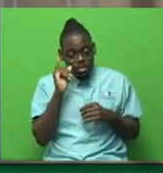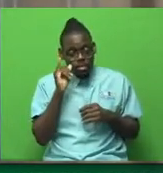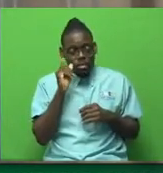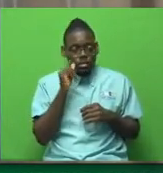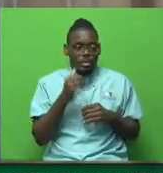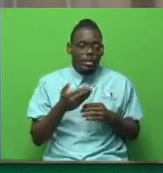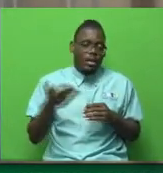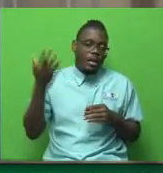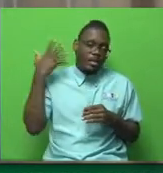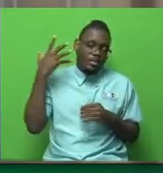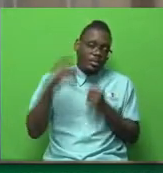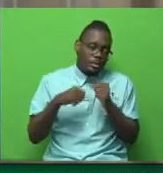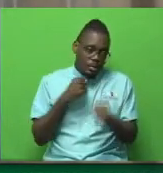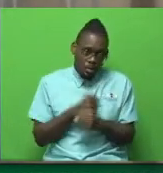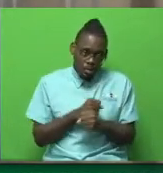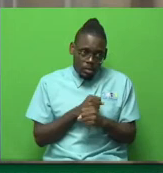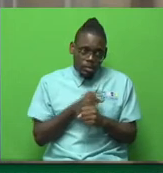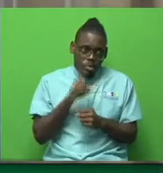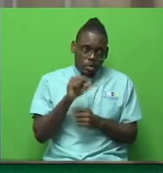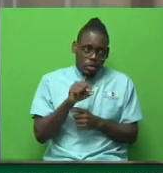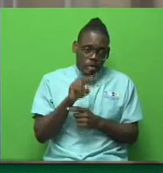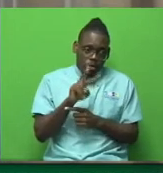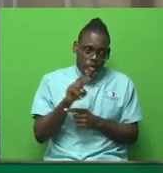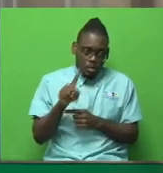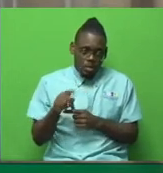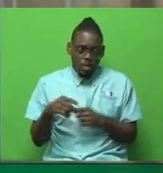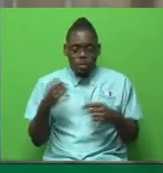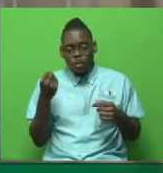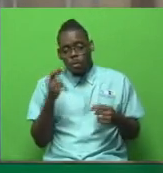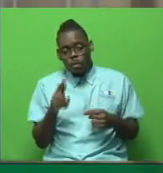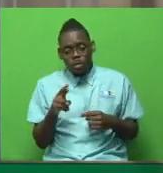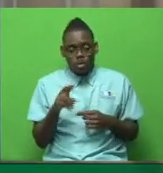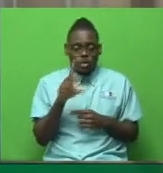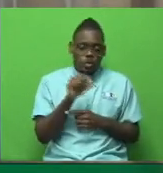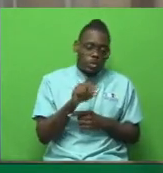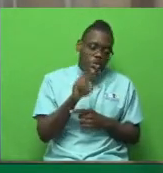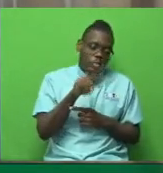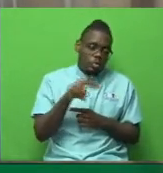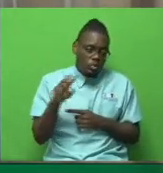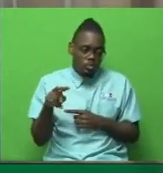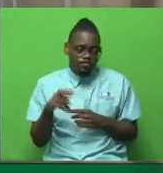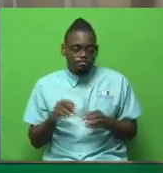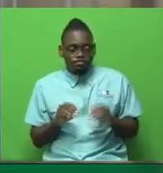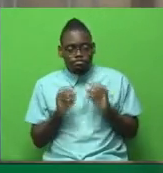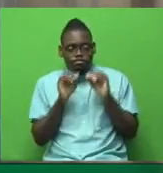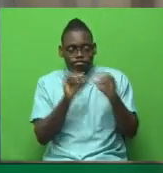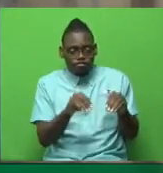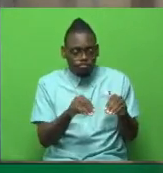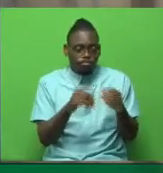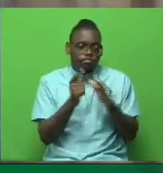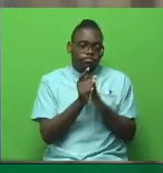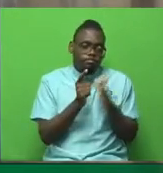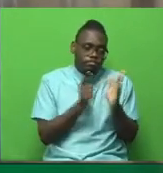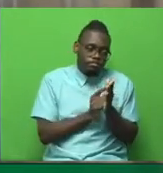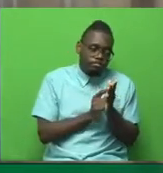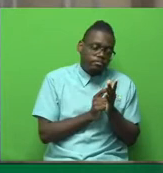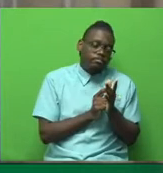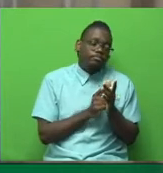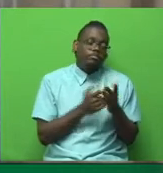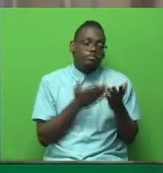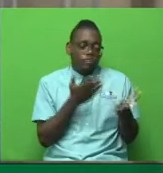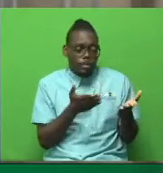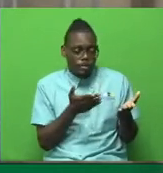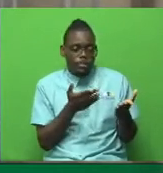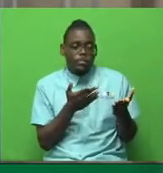oil fiscal 2022 they had fully implemented this this legislation according to the direct deeply